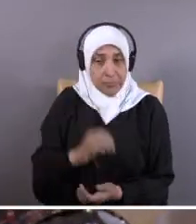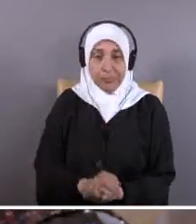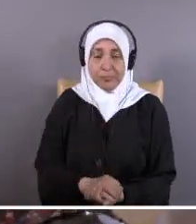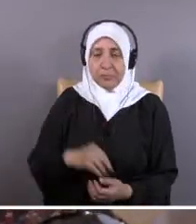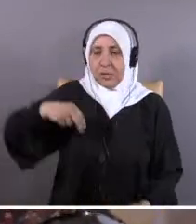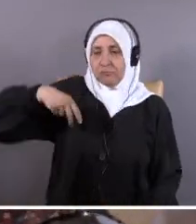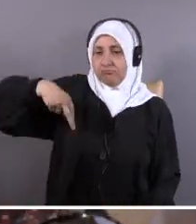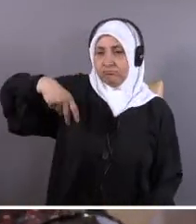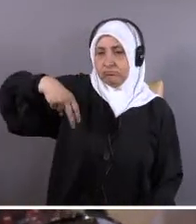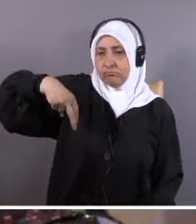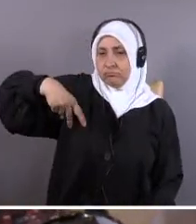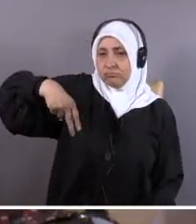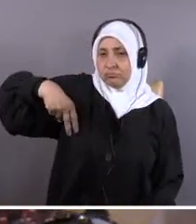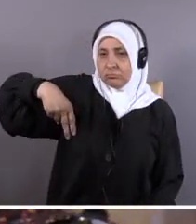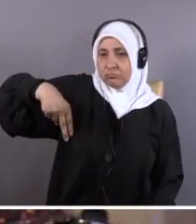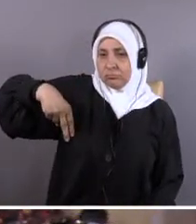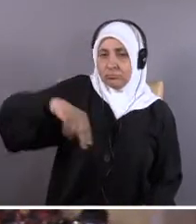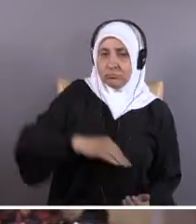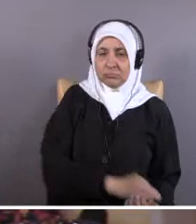And